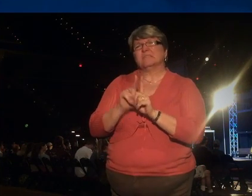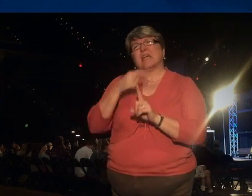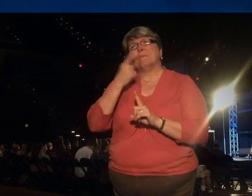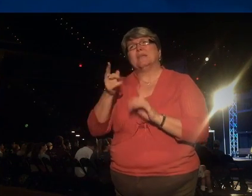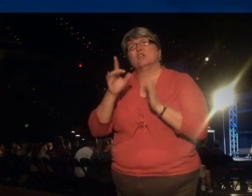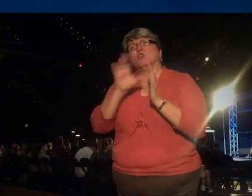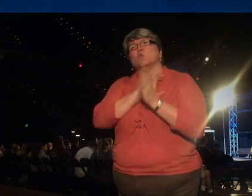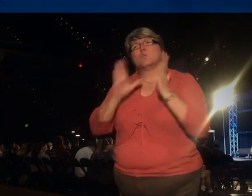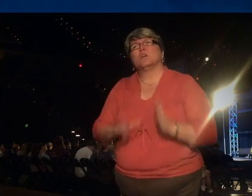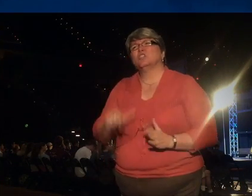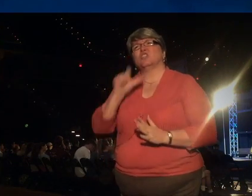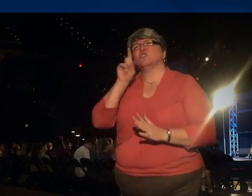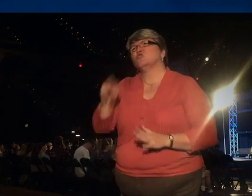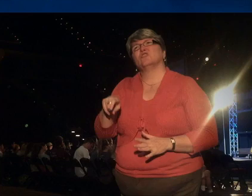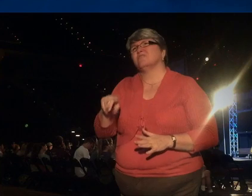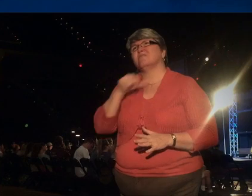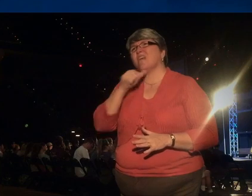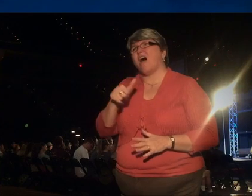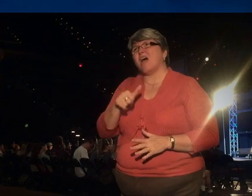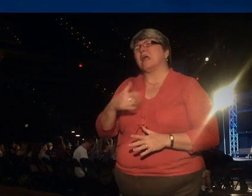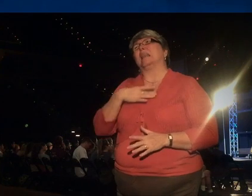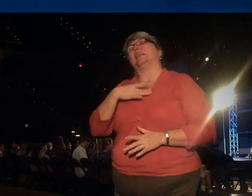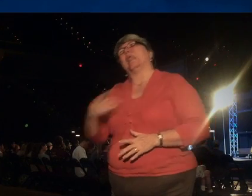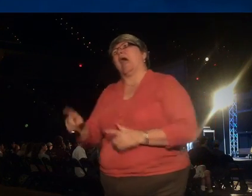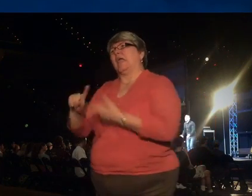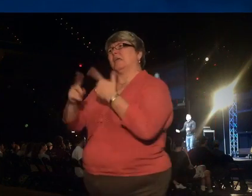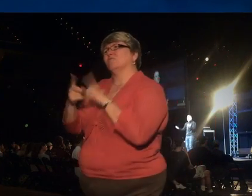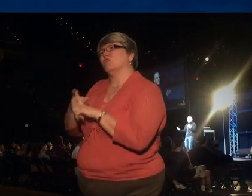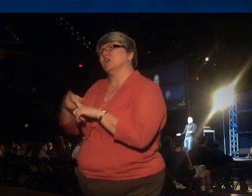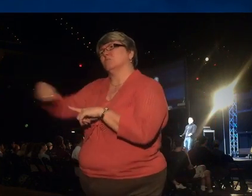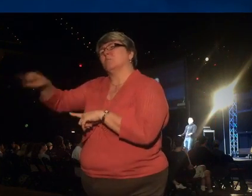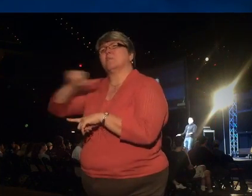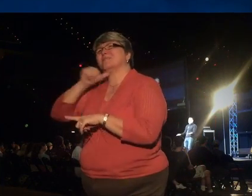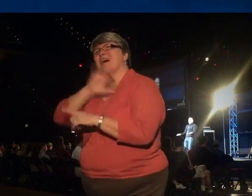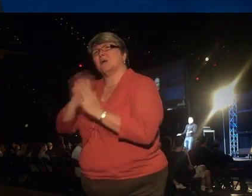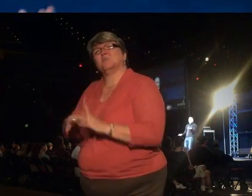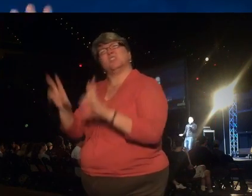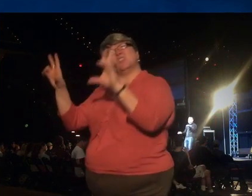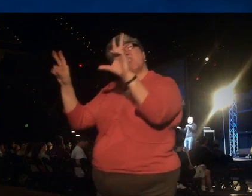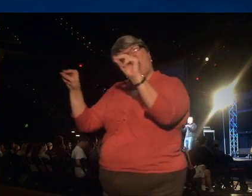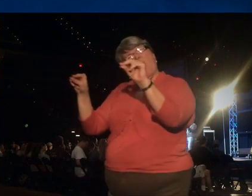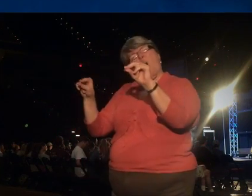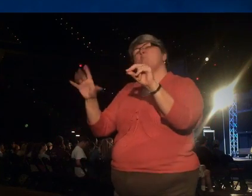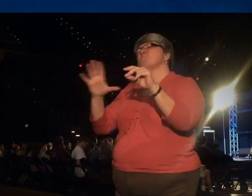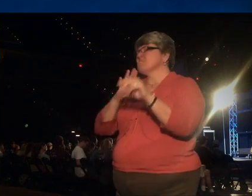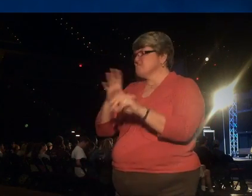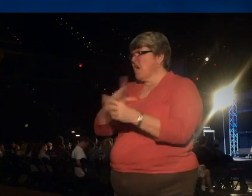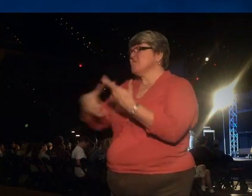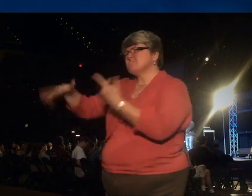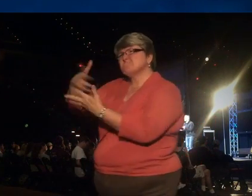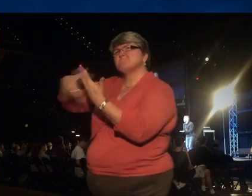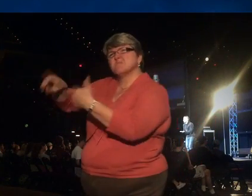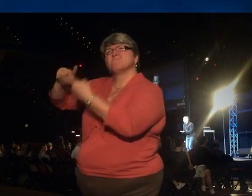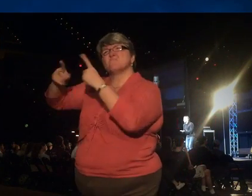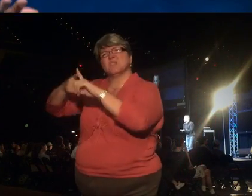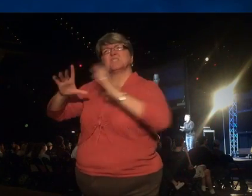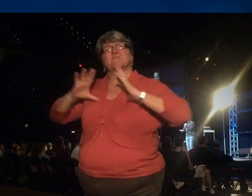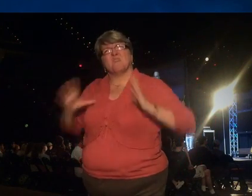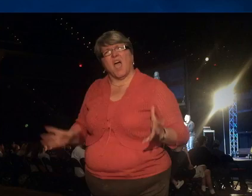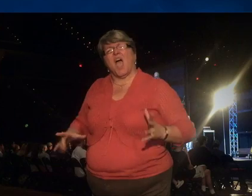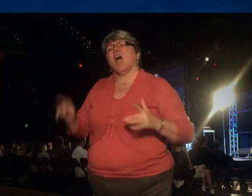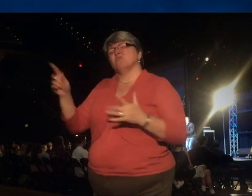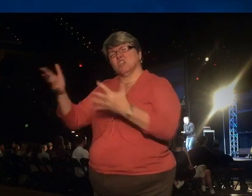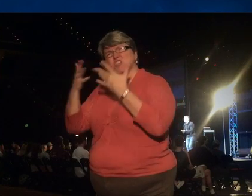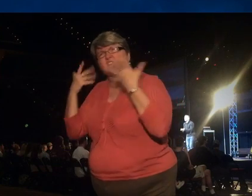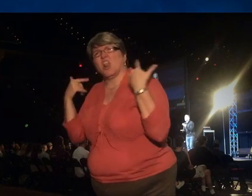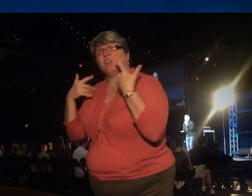Christians shouldn't like the unbelievers and should get away from them? No. Christians and non-Christians should be friends. They should get